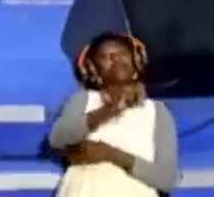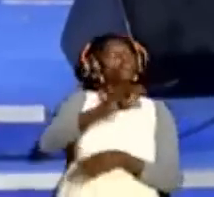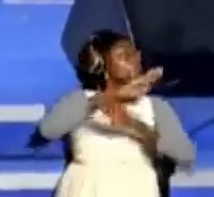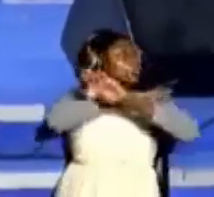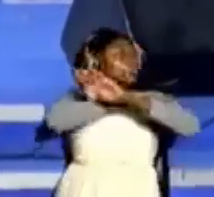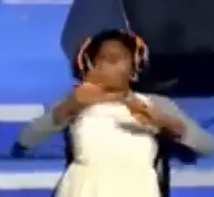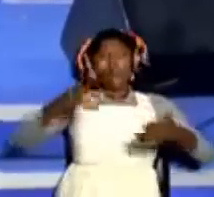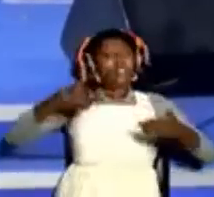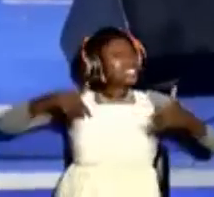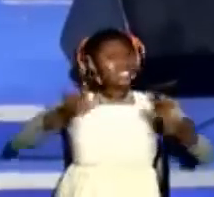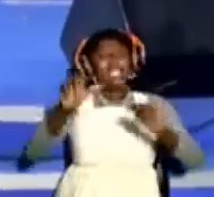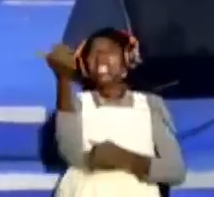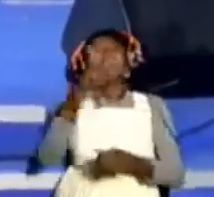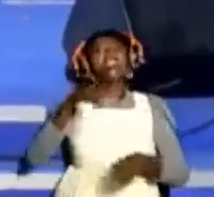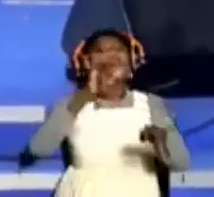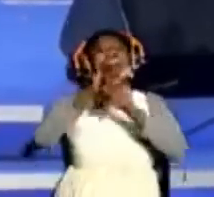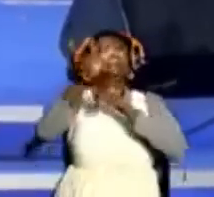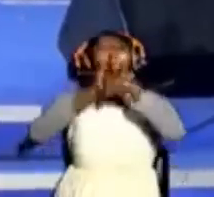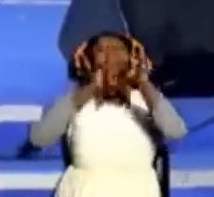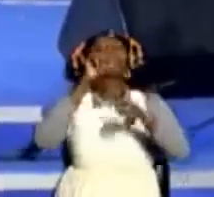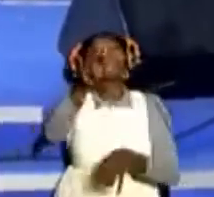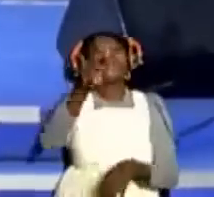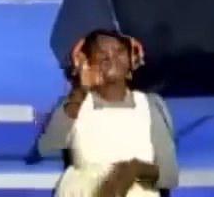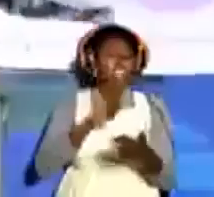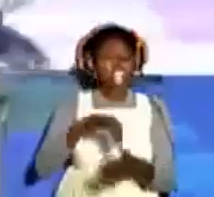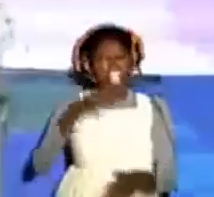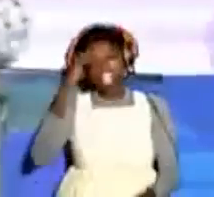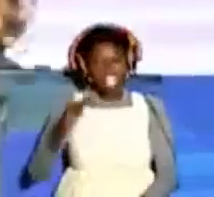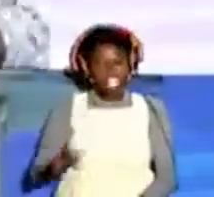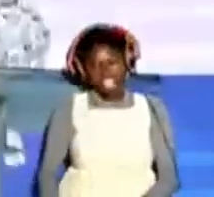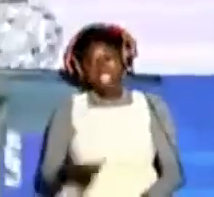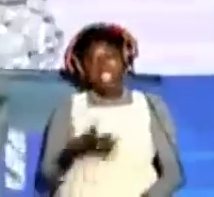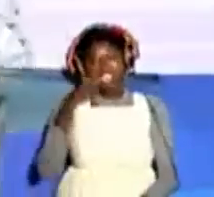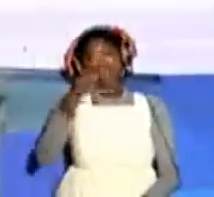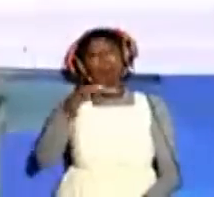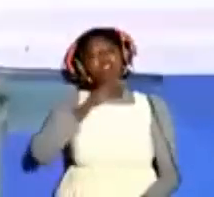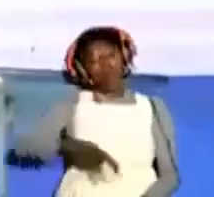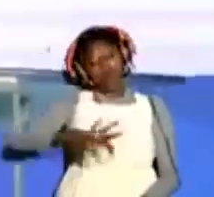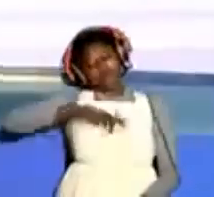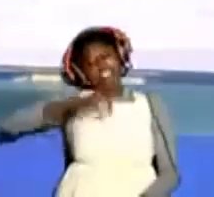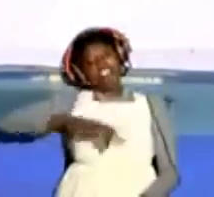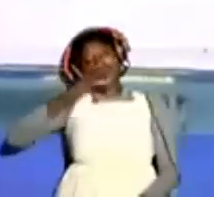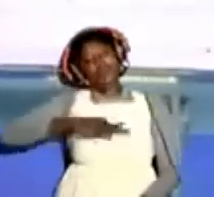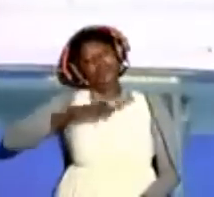Don't let anybody bamboo you and say, you are old fashioned.